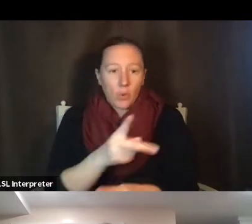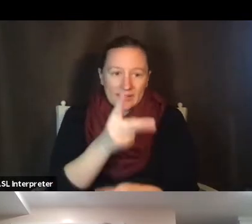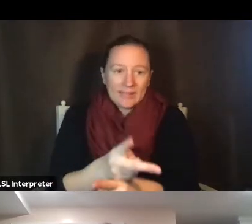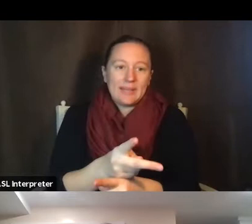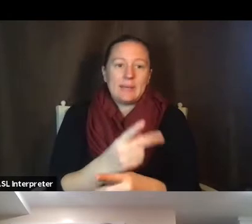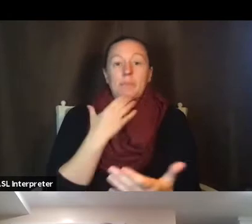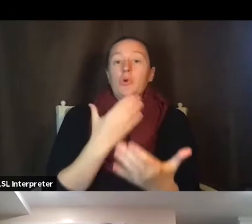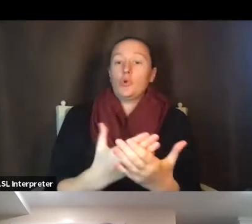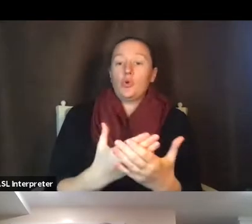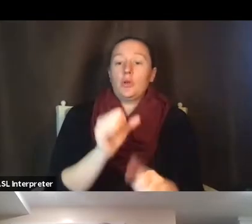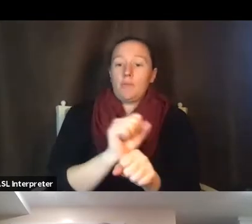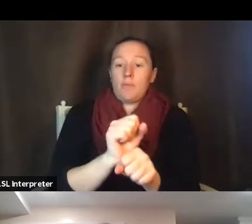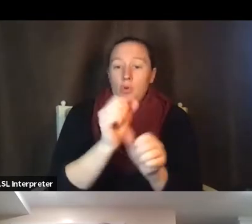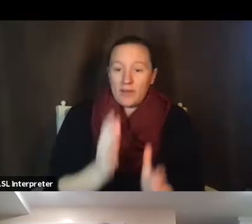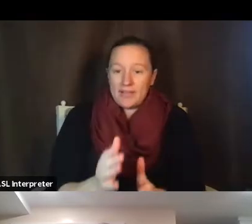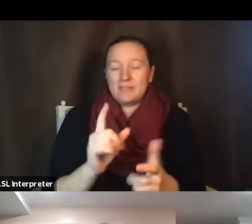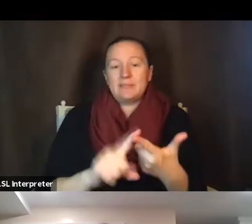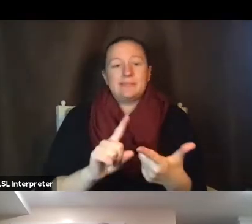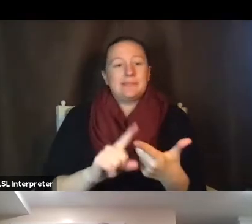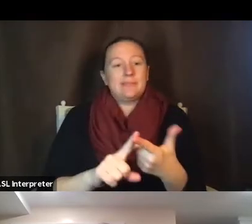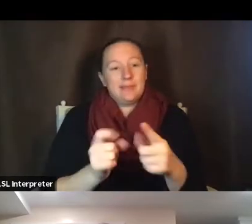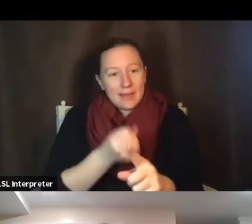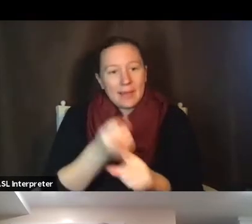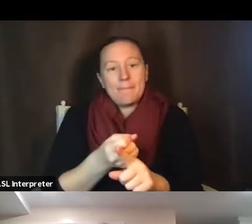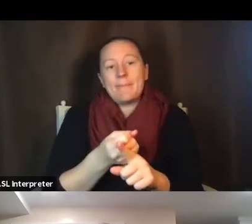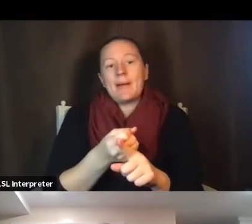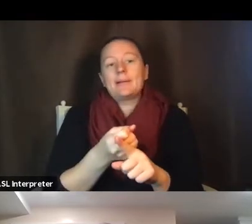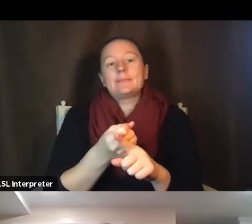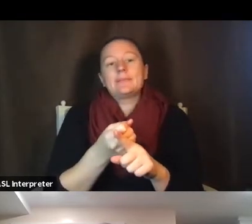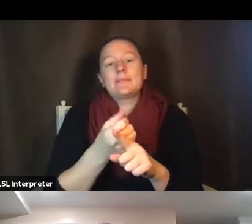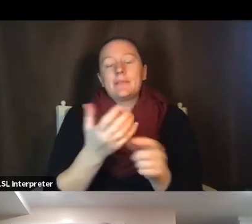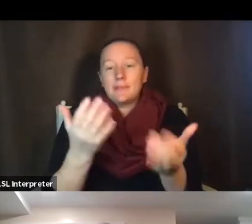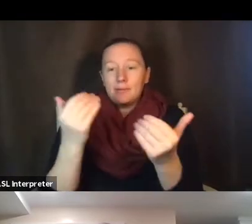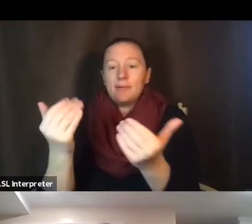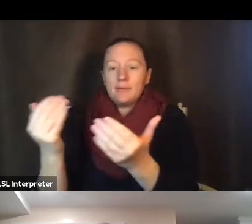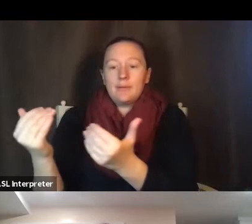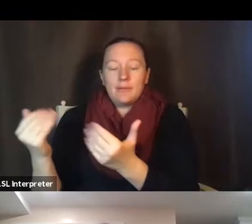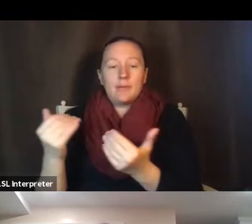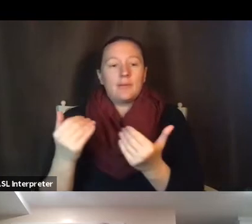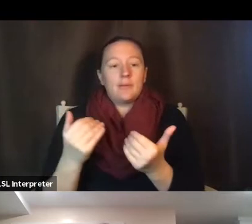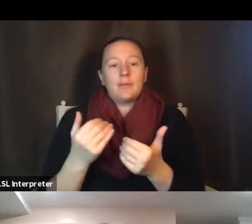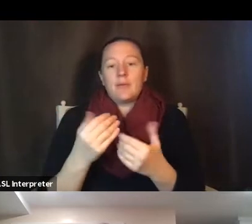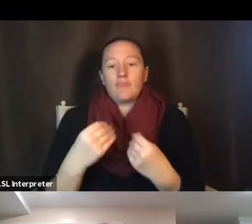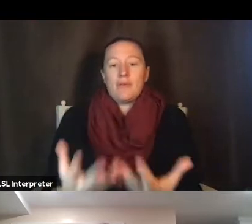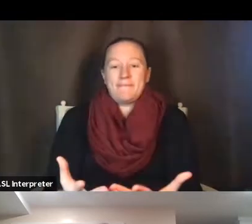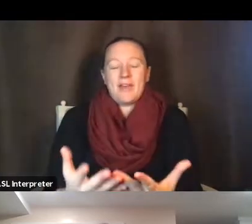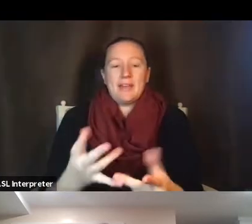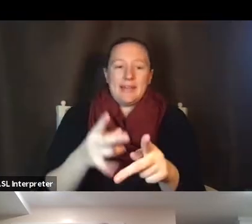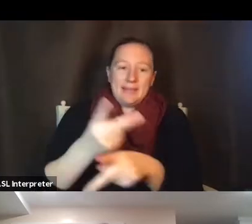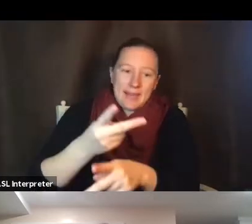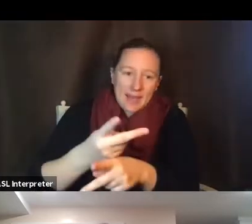a good workforce. It's impacting the ability to get people the care that they need in a